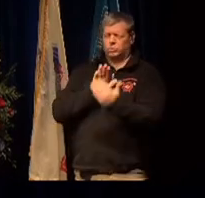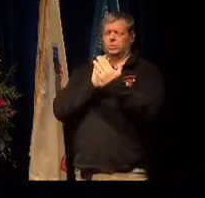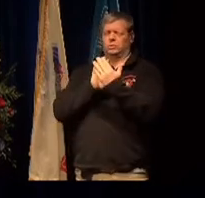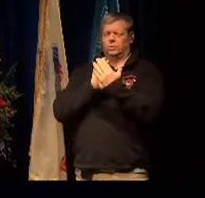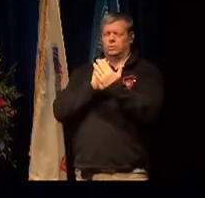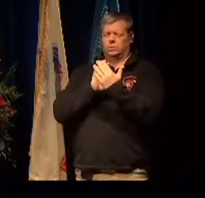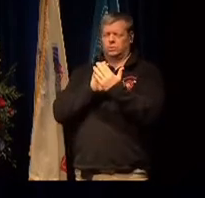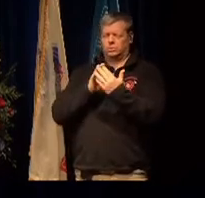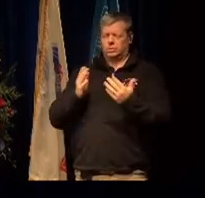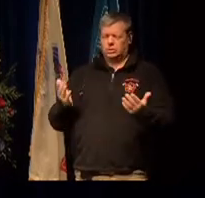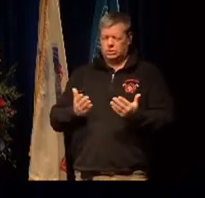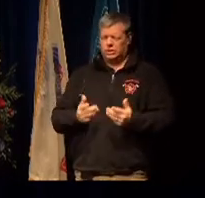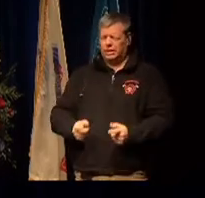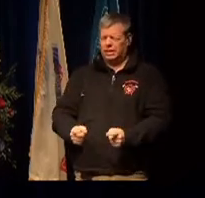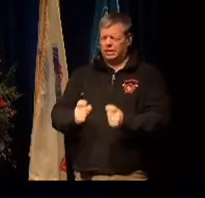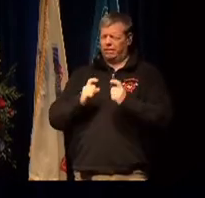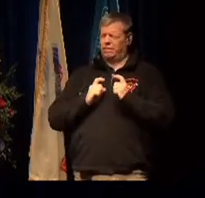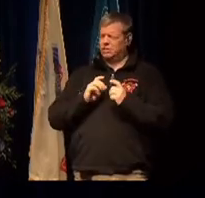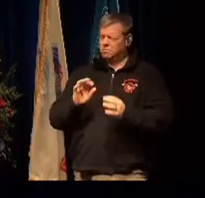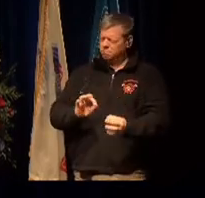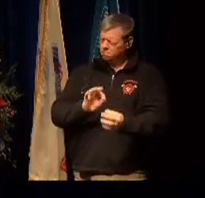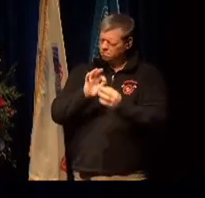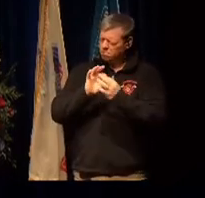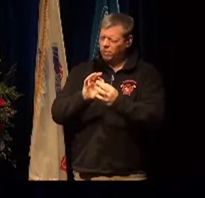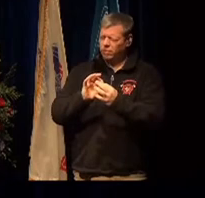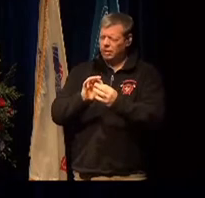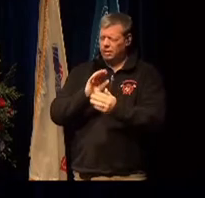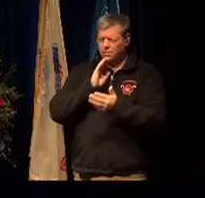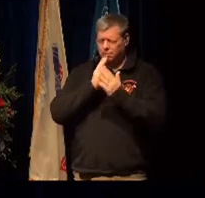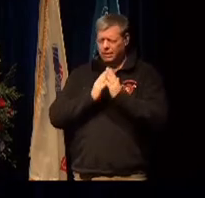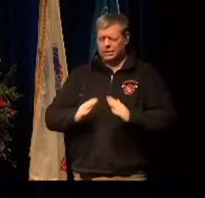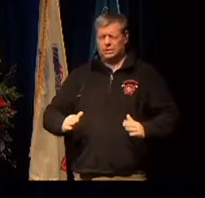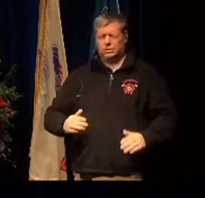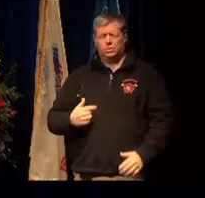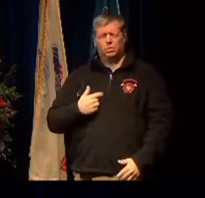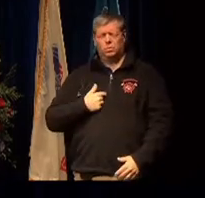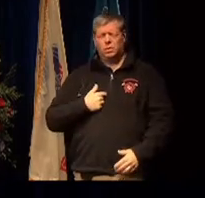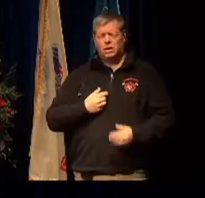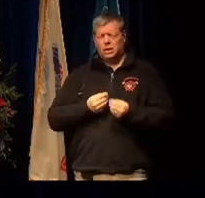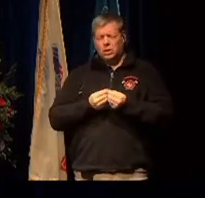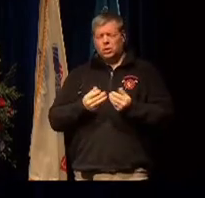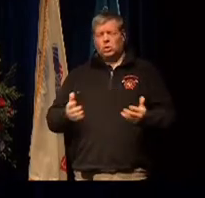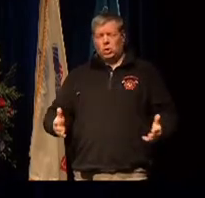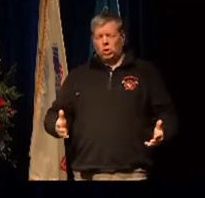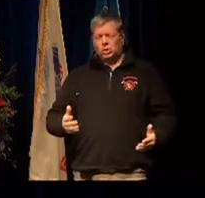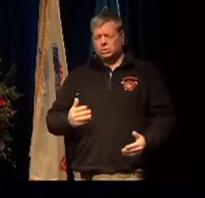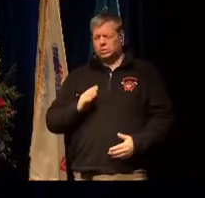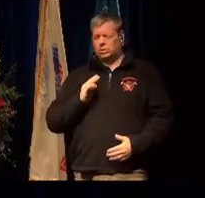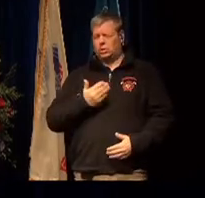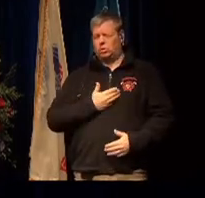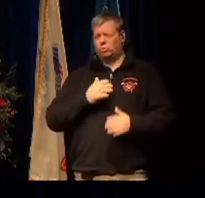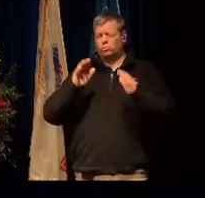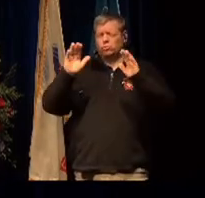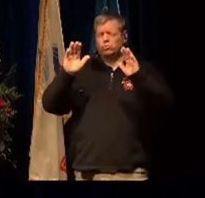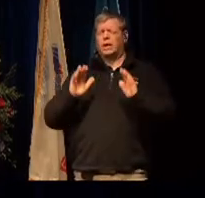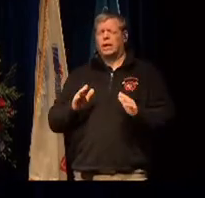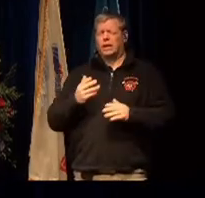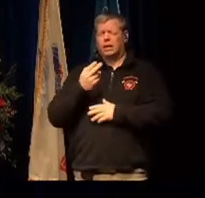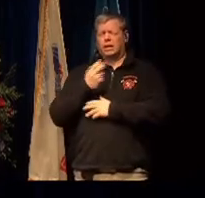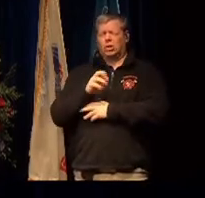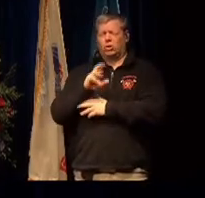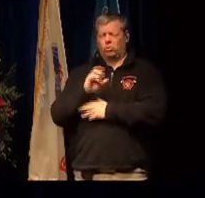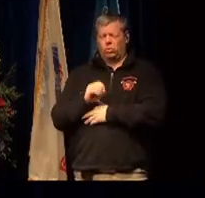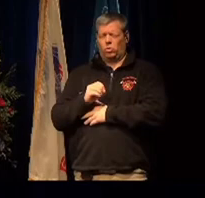give us your perfect peace as we mourn the loss of one of our nation's heroes, Sergeant Gary Beikirch. I'm thankful